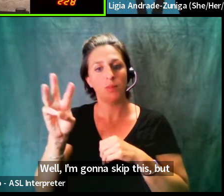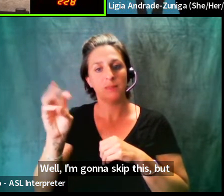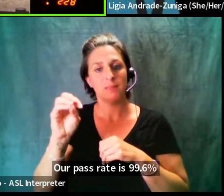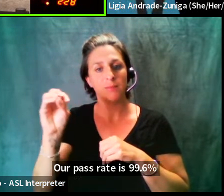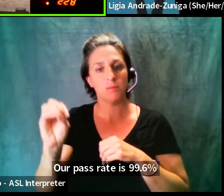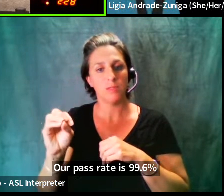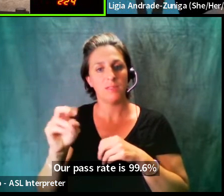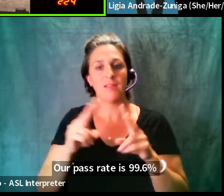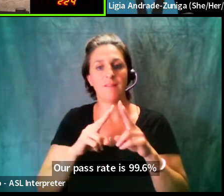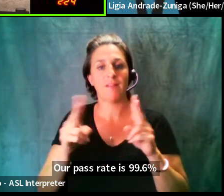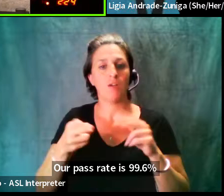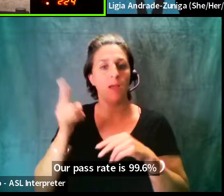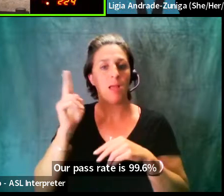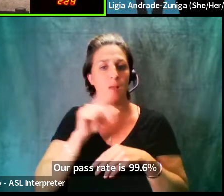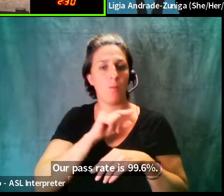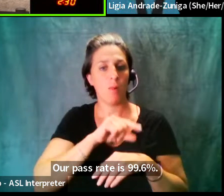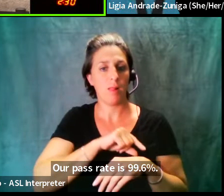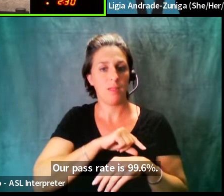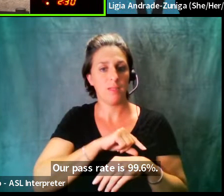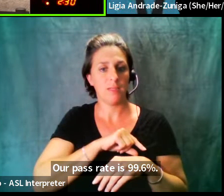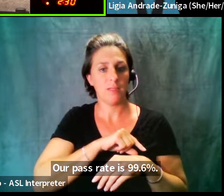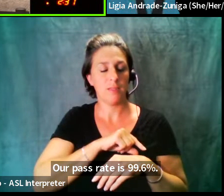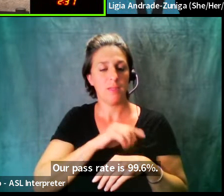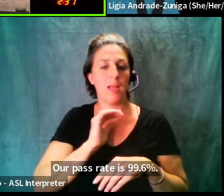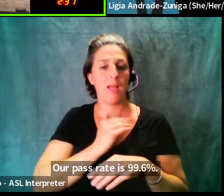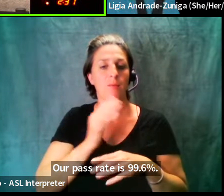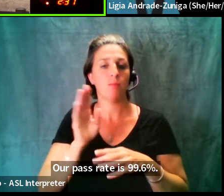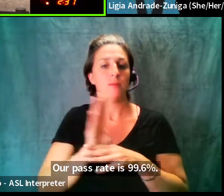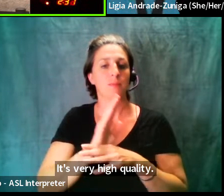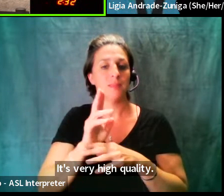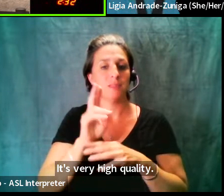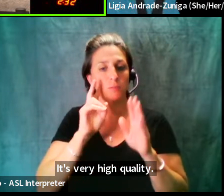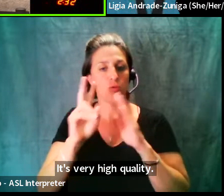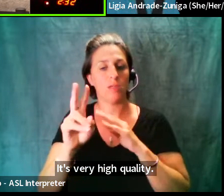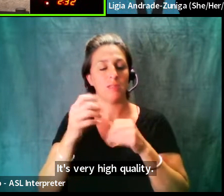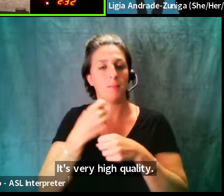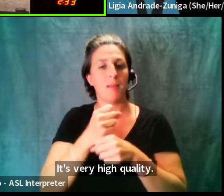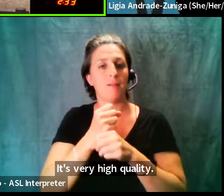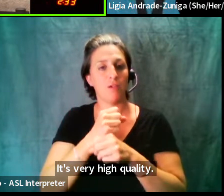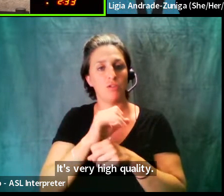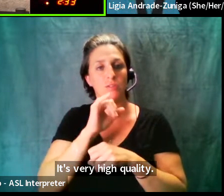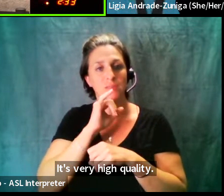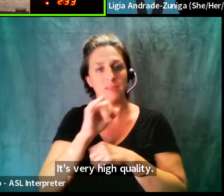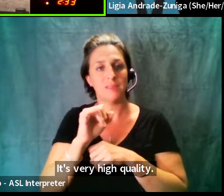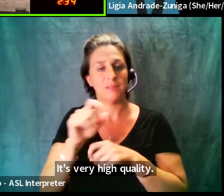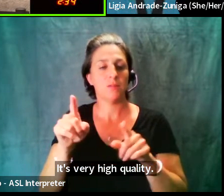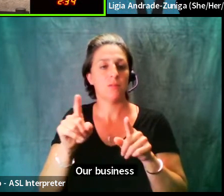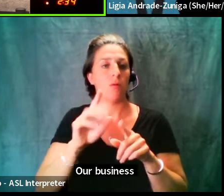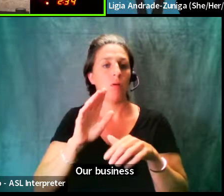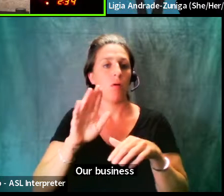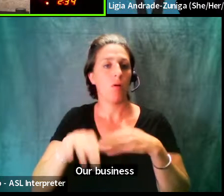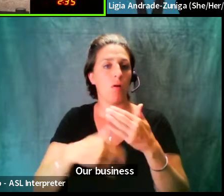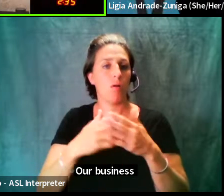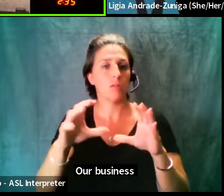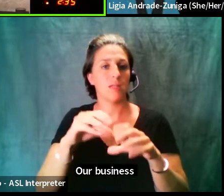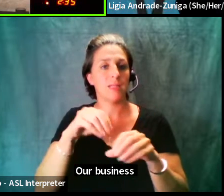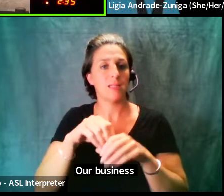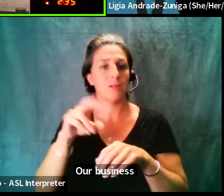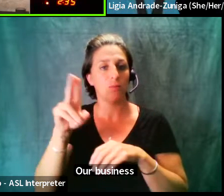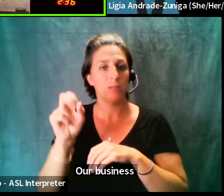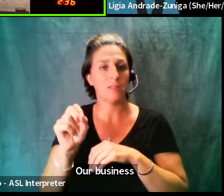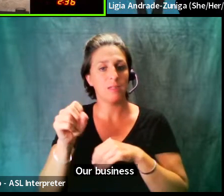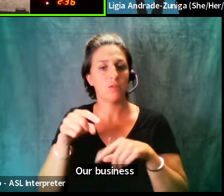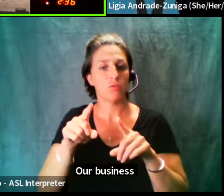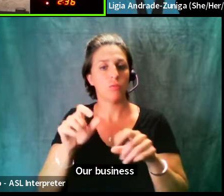It's very high quality. Our business projections and our manufacturing is all done in the United States.